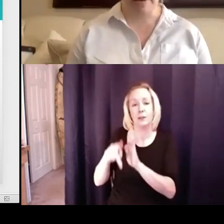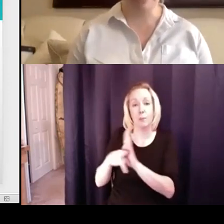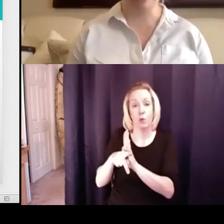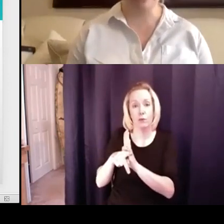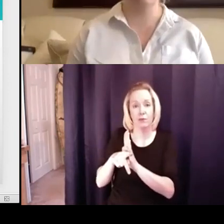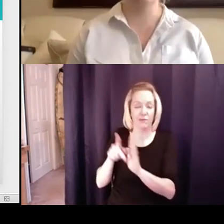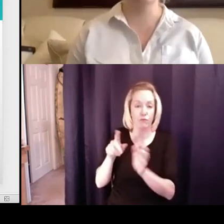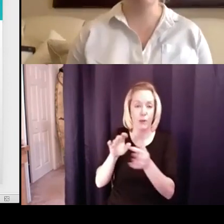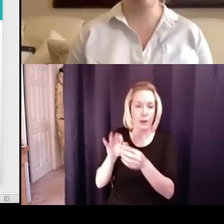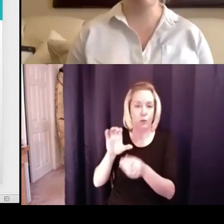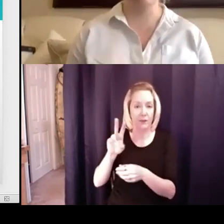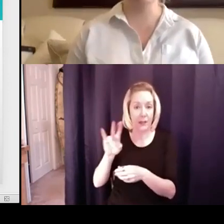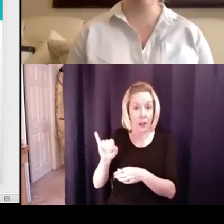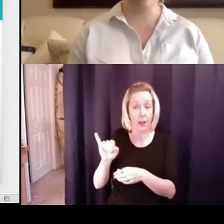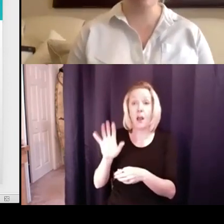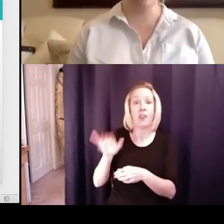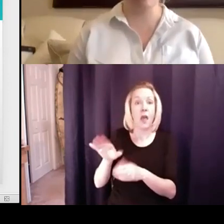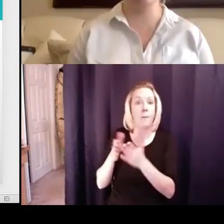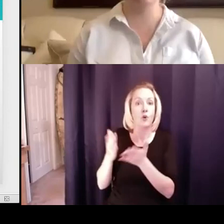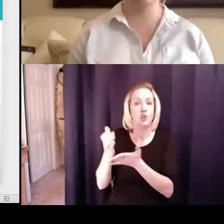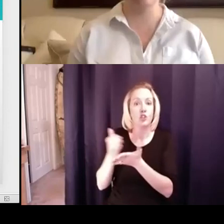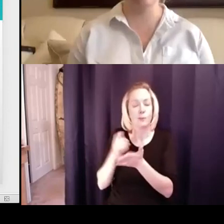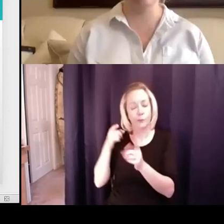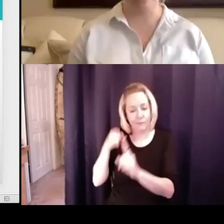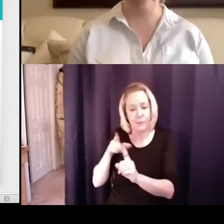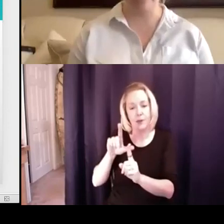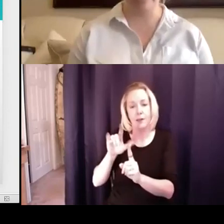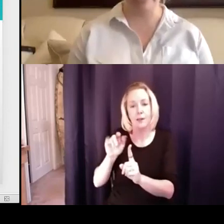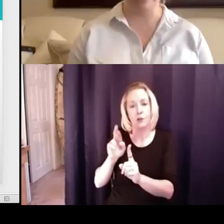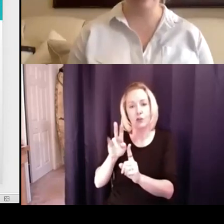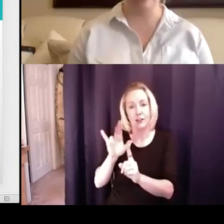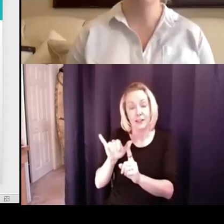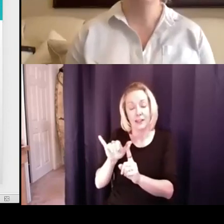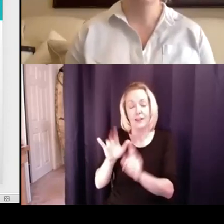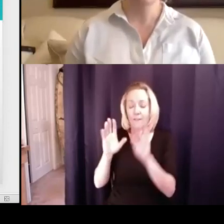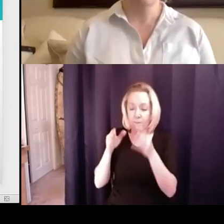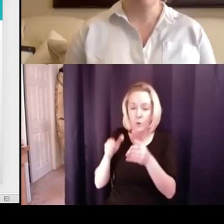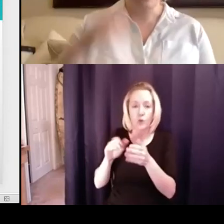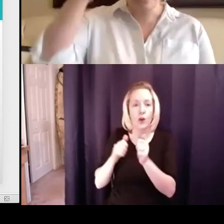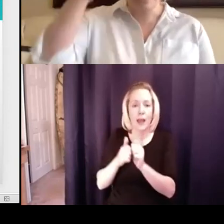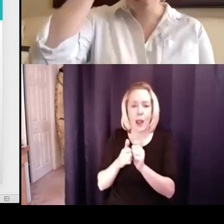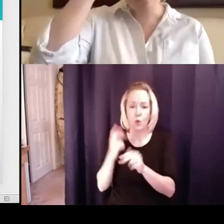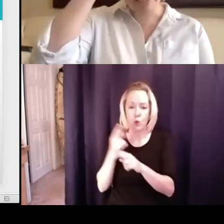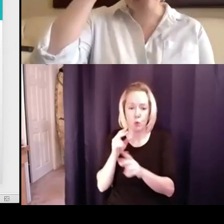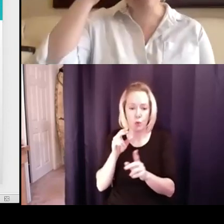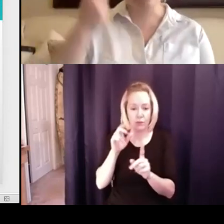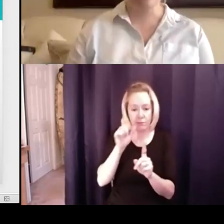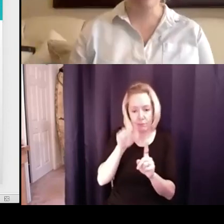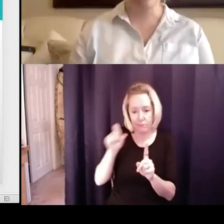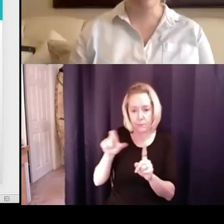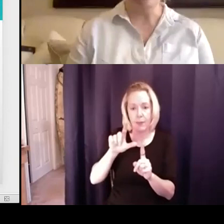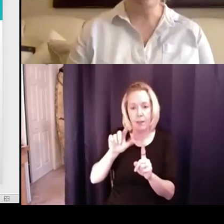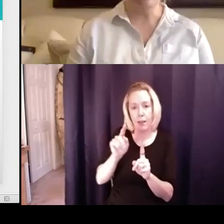about teaching letters and especially the importance of letter sound identification. So I'm working with a few of my